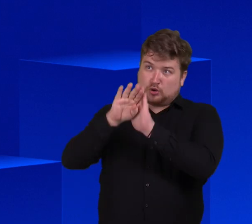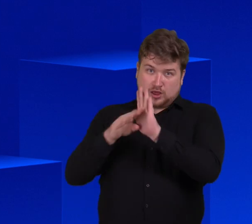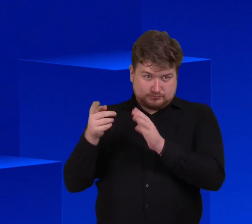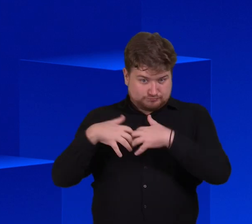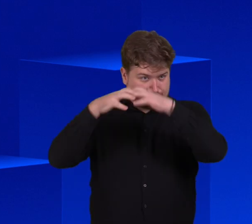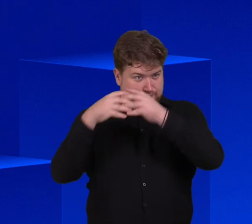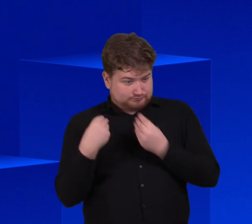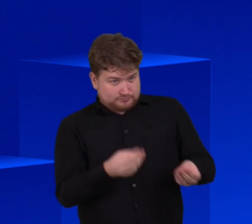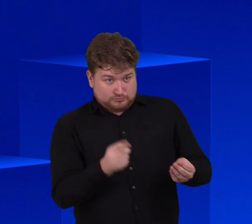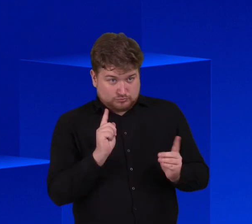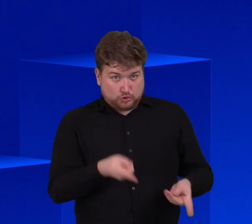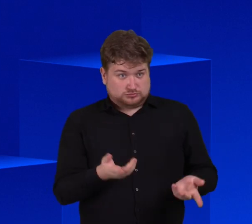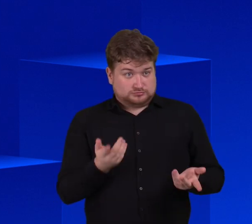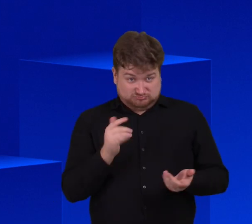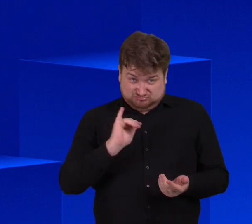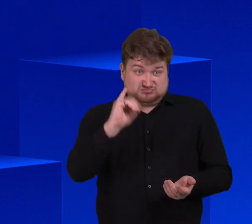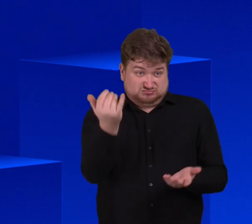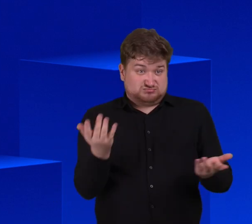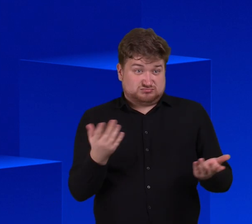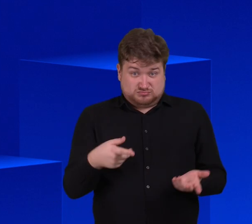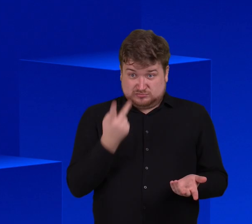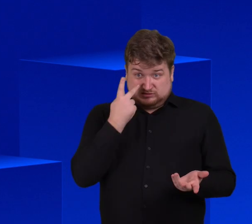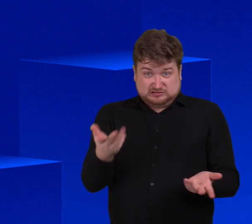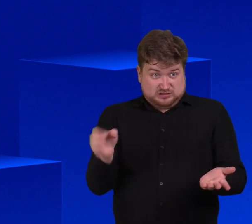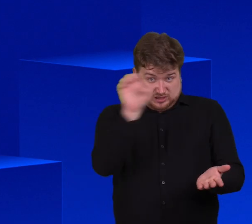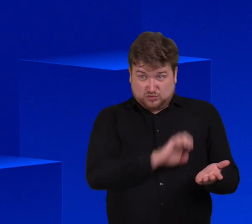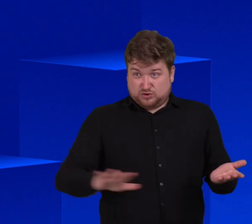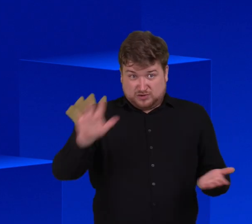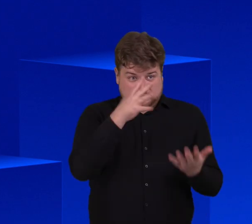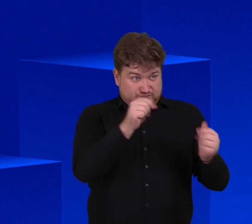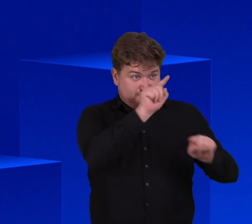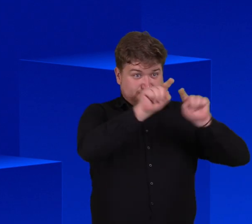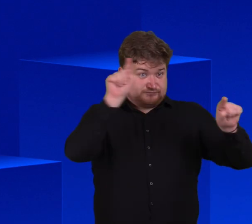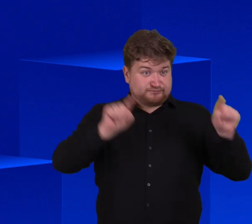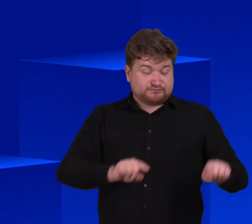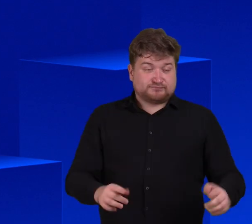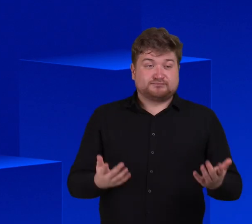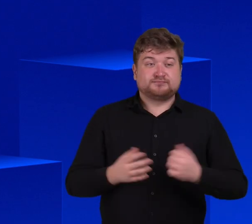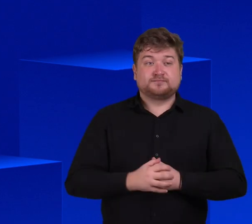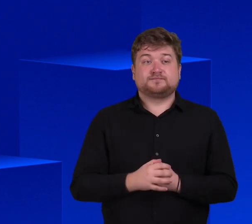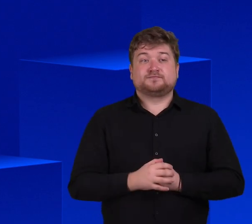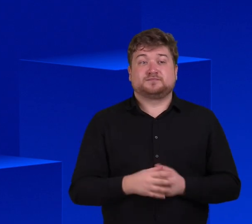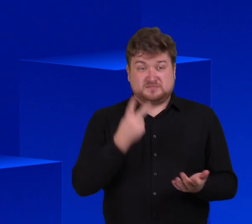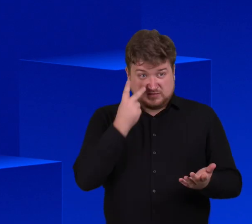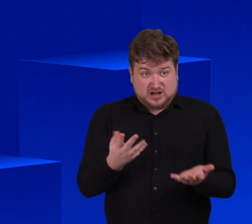form transport gateways, they are mobility funnels, so they are channeling the flows between the mountains and